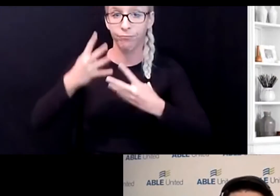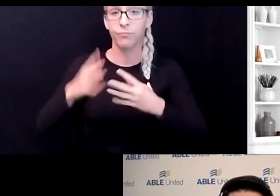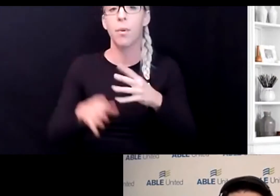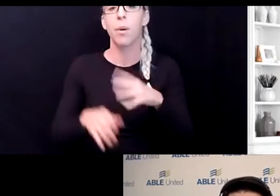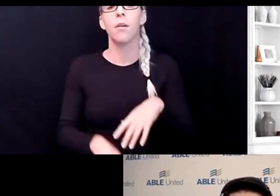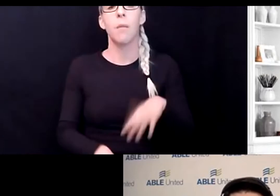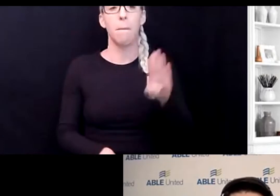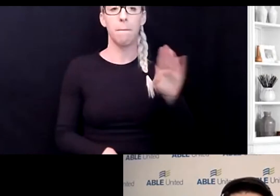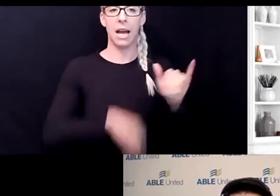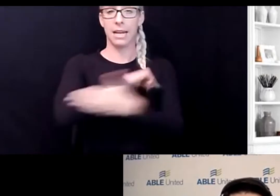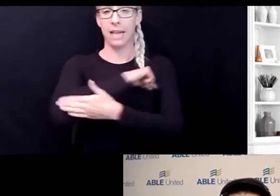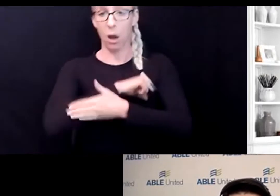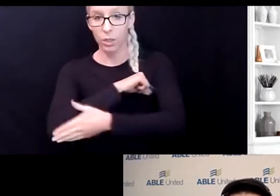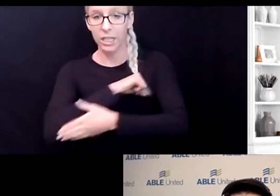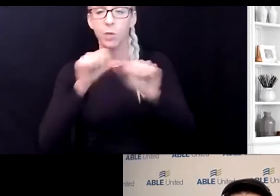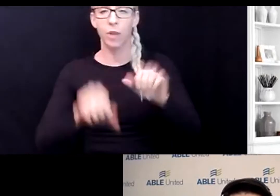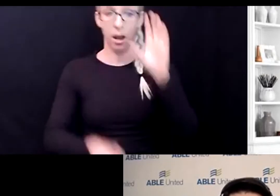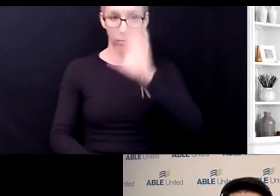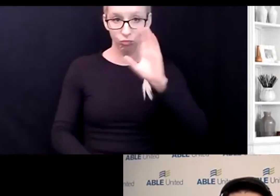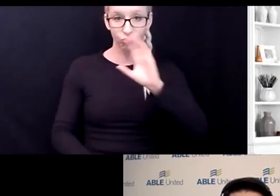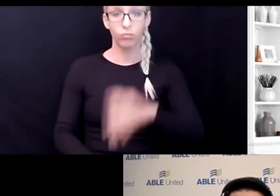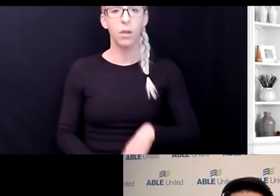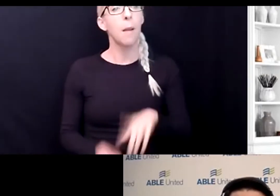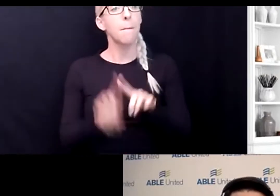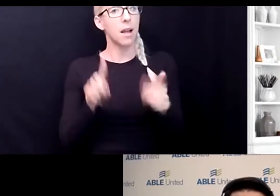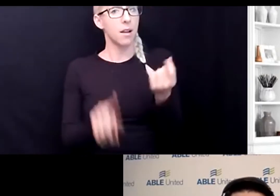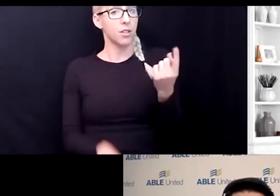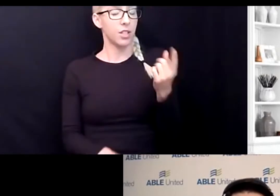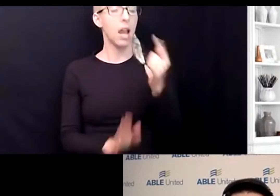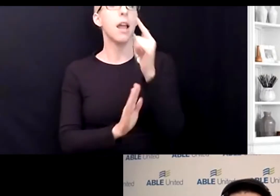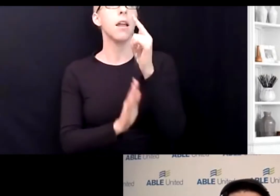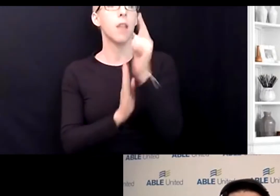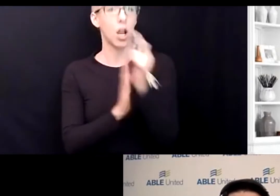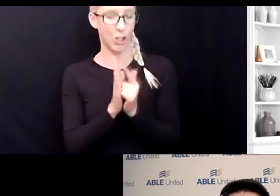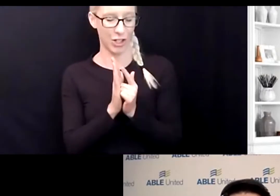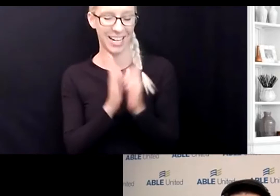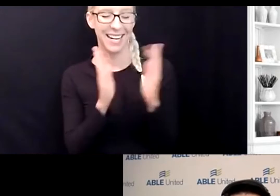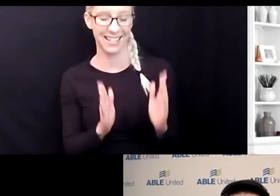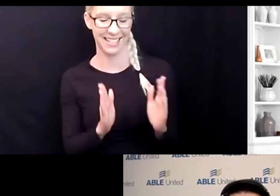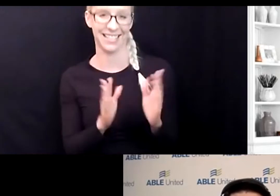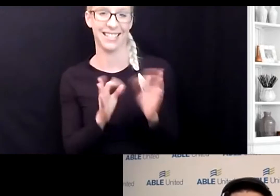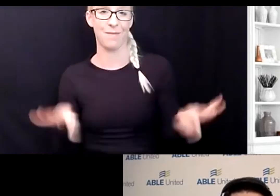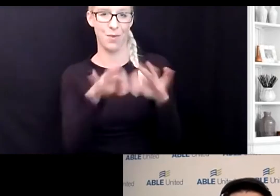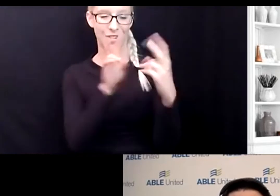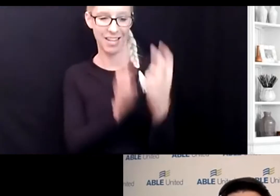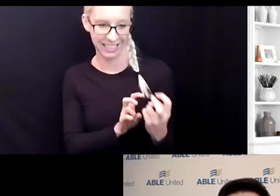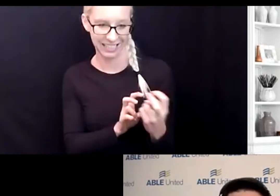of the things you're going to probably need to do, though, is talk to an attorney, because obviously just looking at a list of names